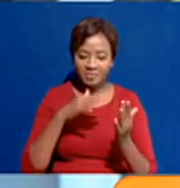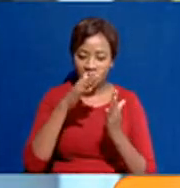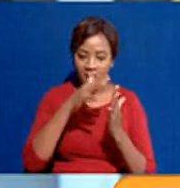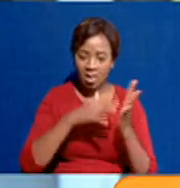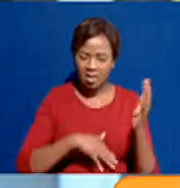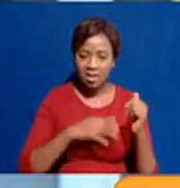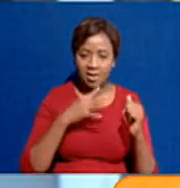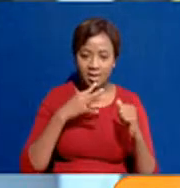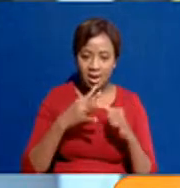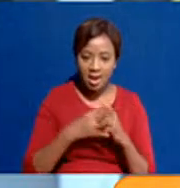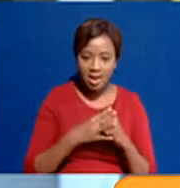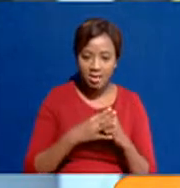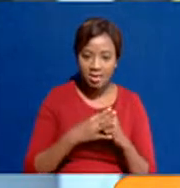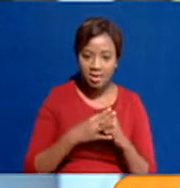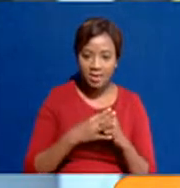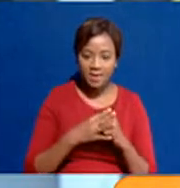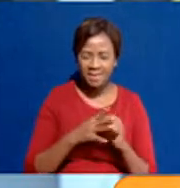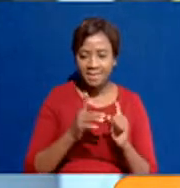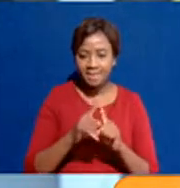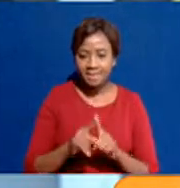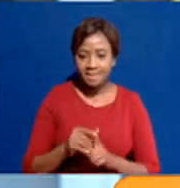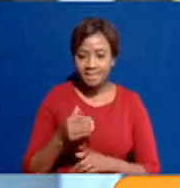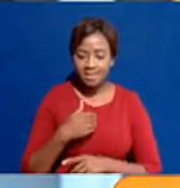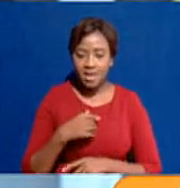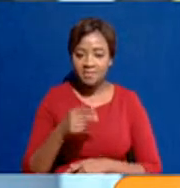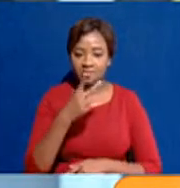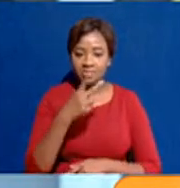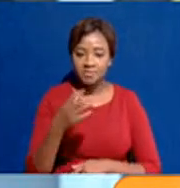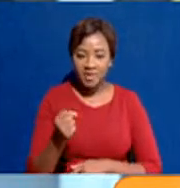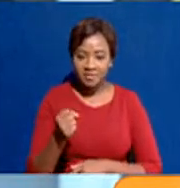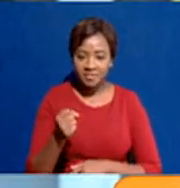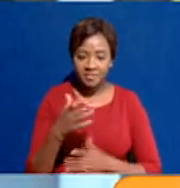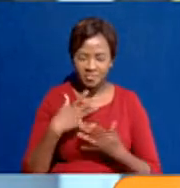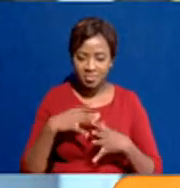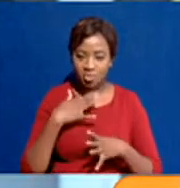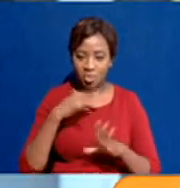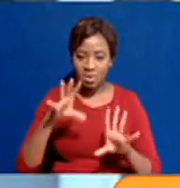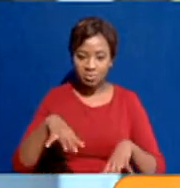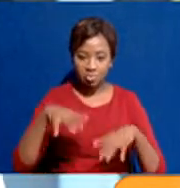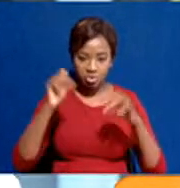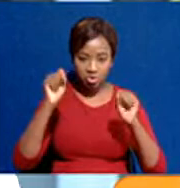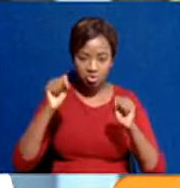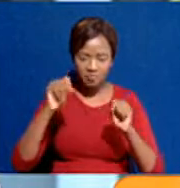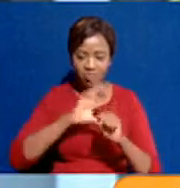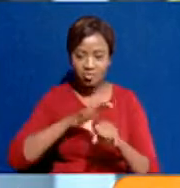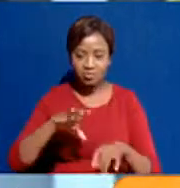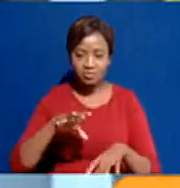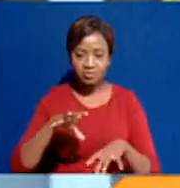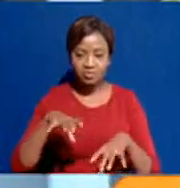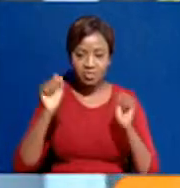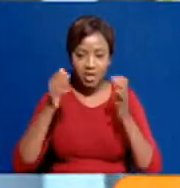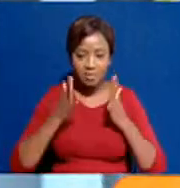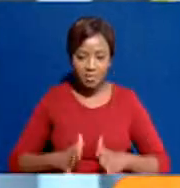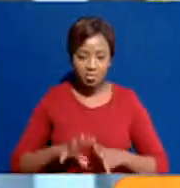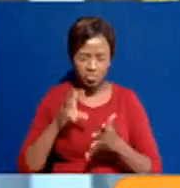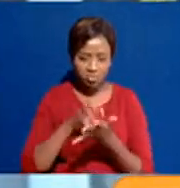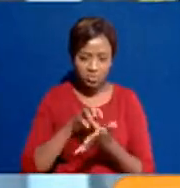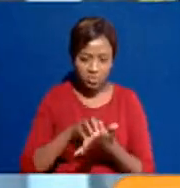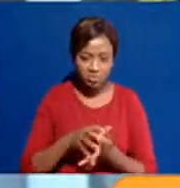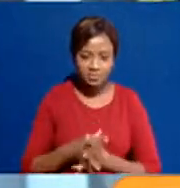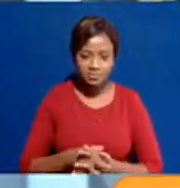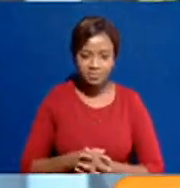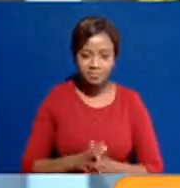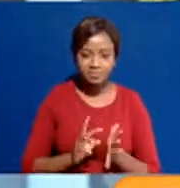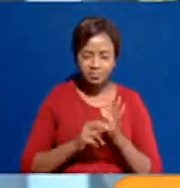900, and there is a short list of about 25 also for the chairman. So the team